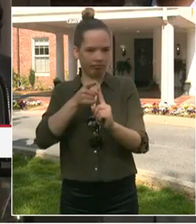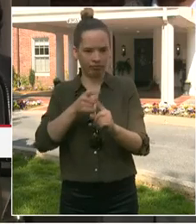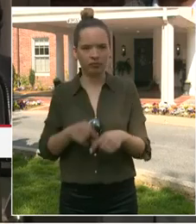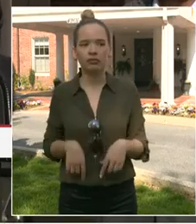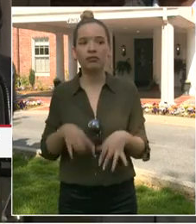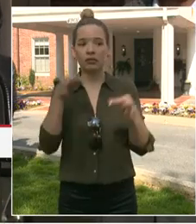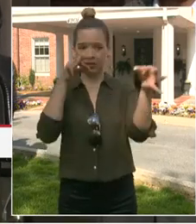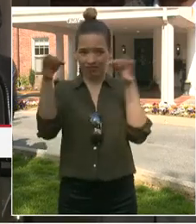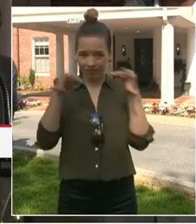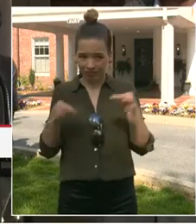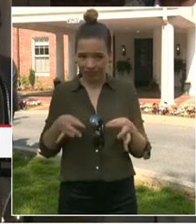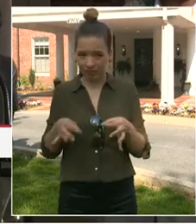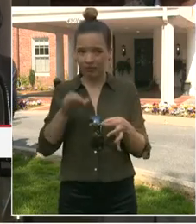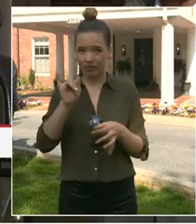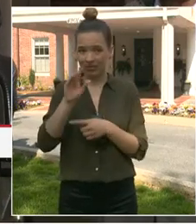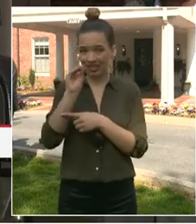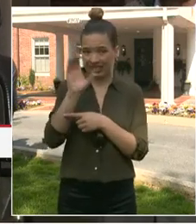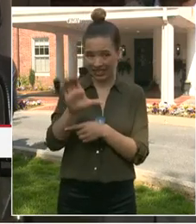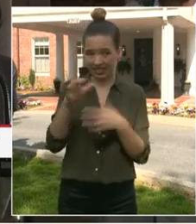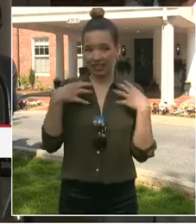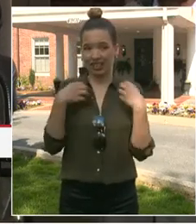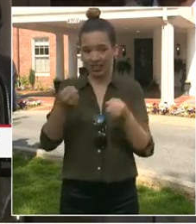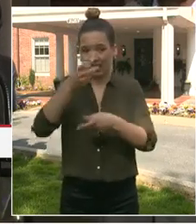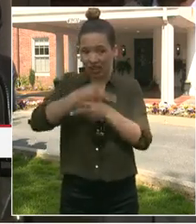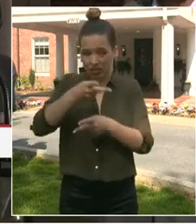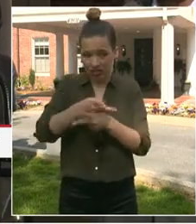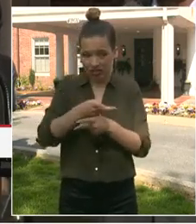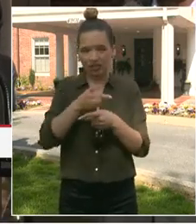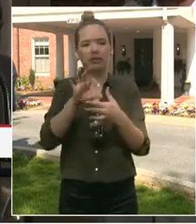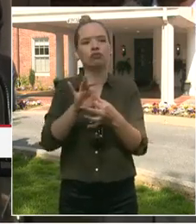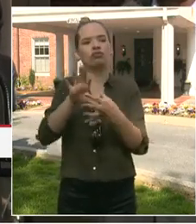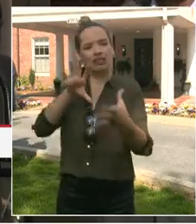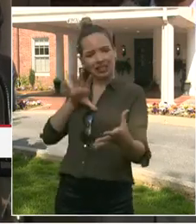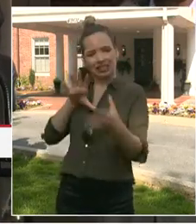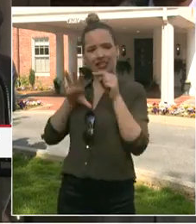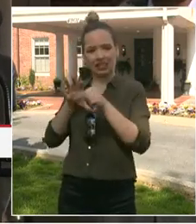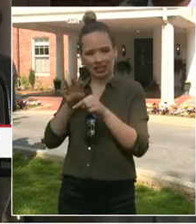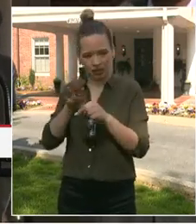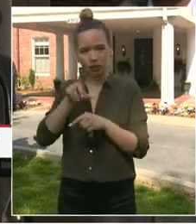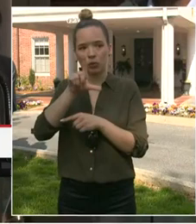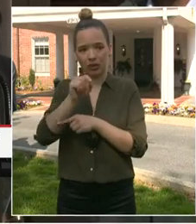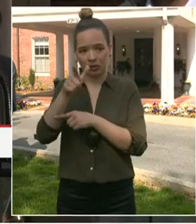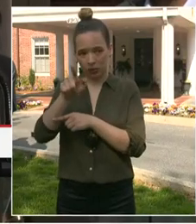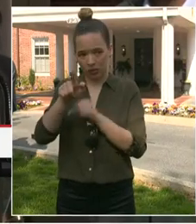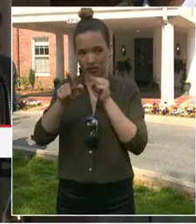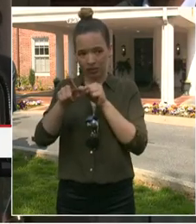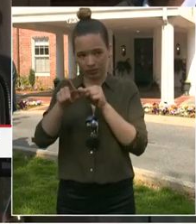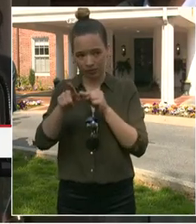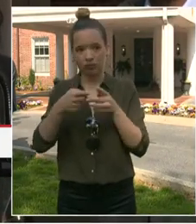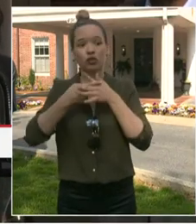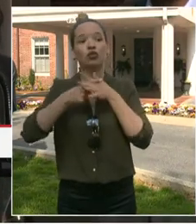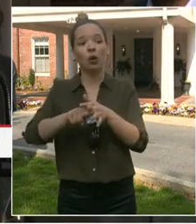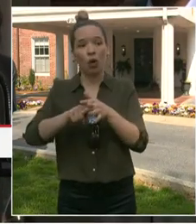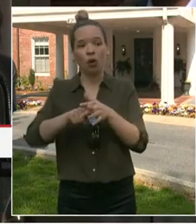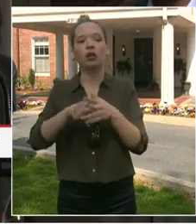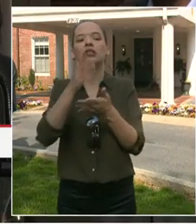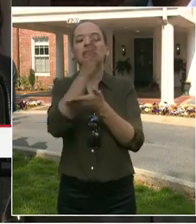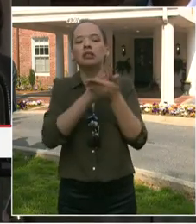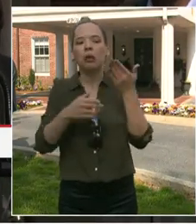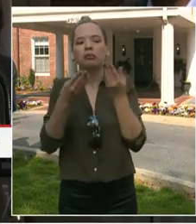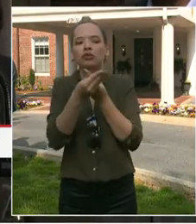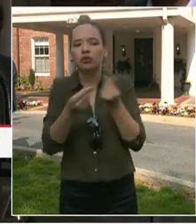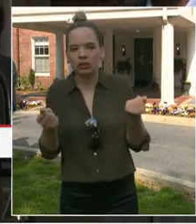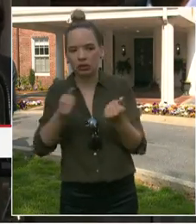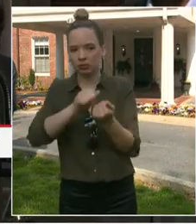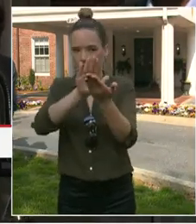post-pandemic framework that was released in 2021 that we've already begun implementing some solutions to address these challenges, such